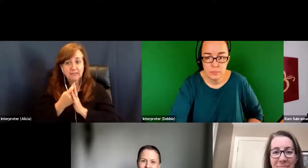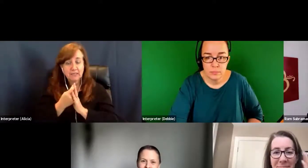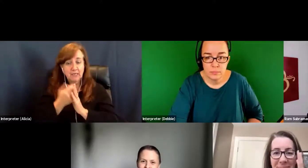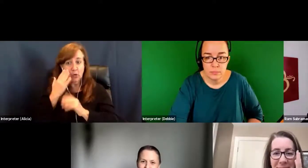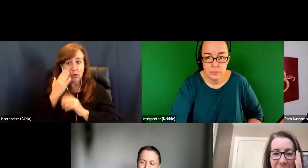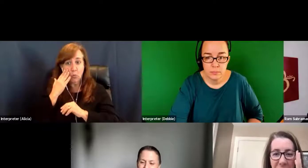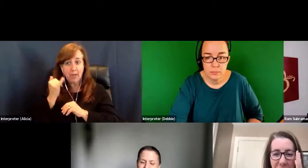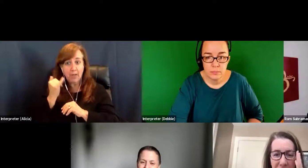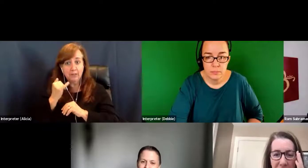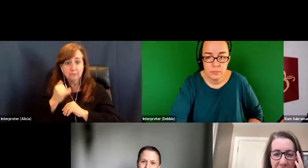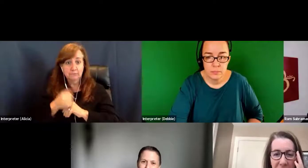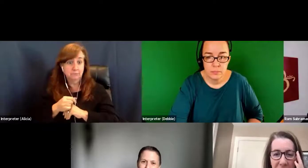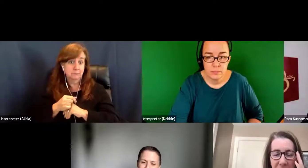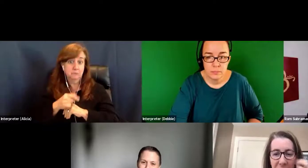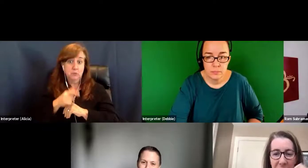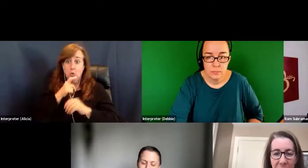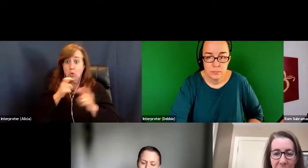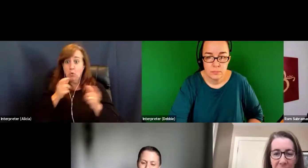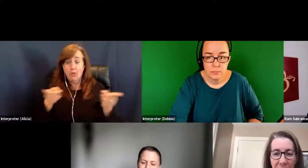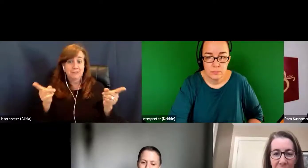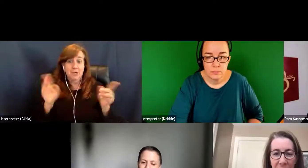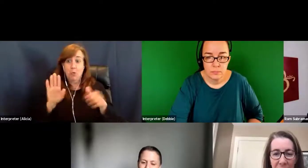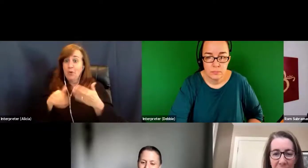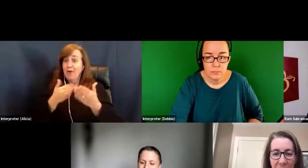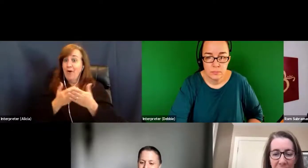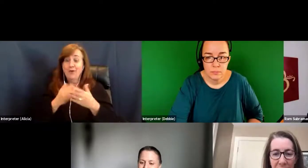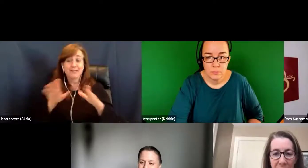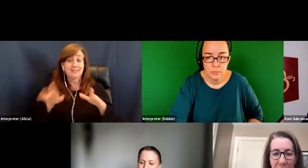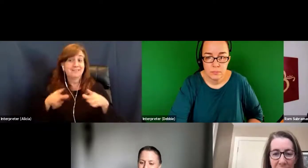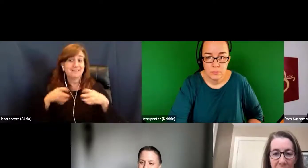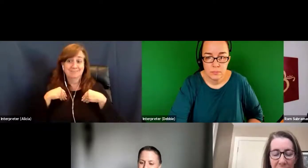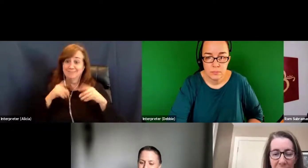Who wants to take this one? Because I think we can all answer and address it, but